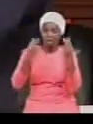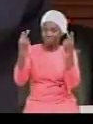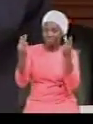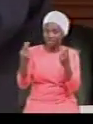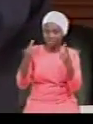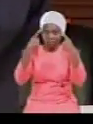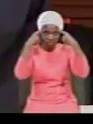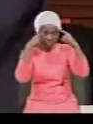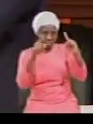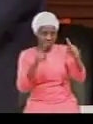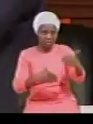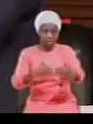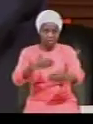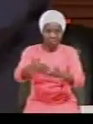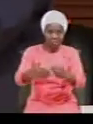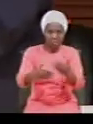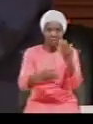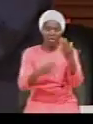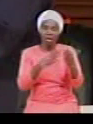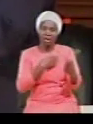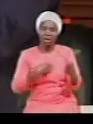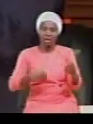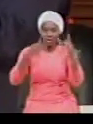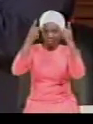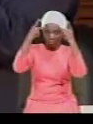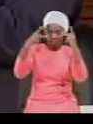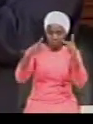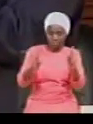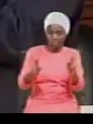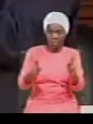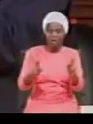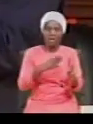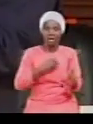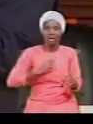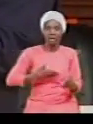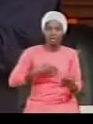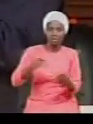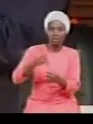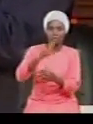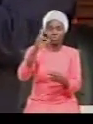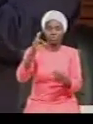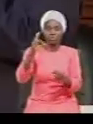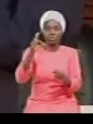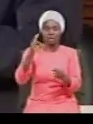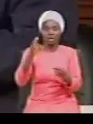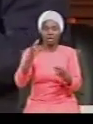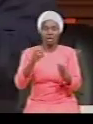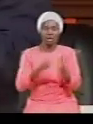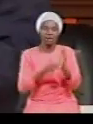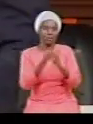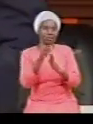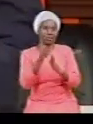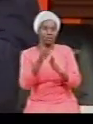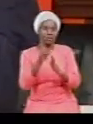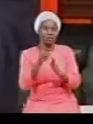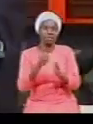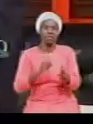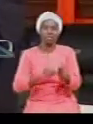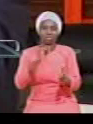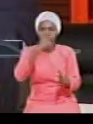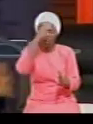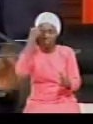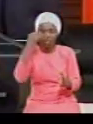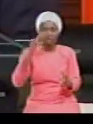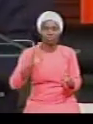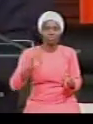our progress, our prosperity, and our spiritual stature now begins because